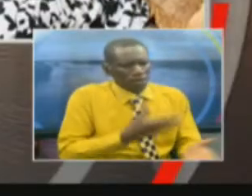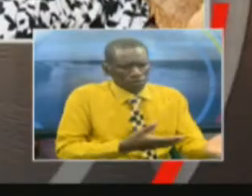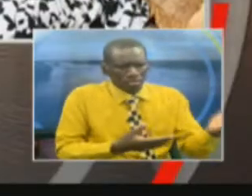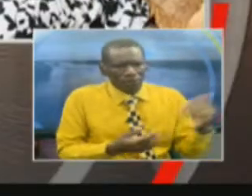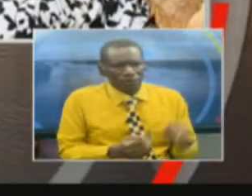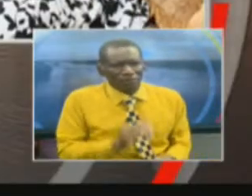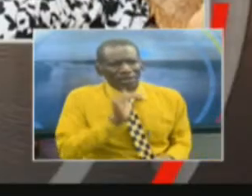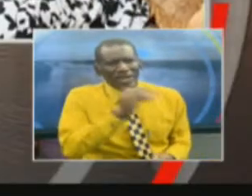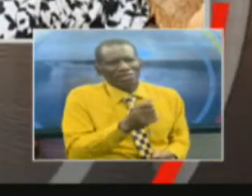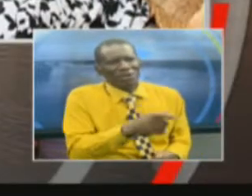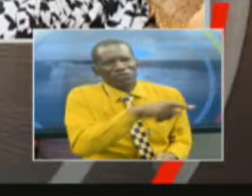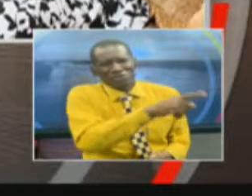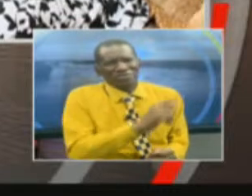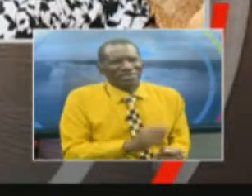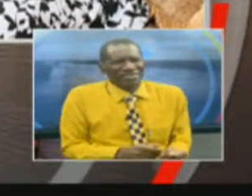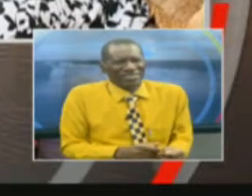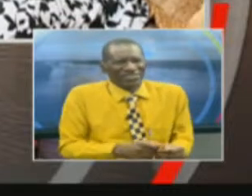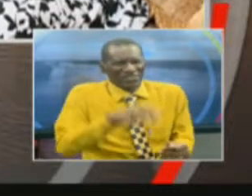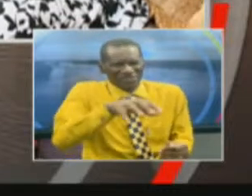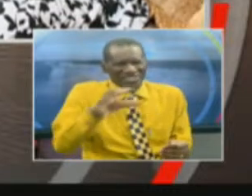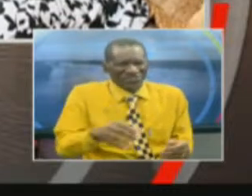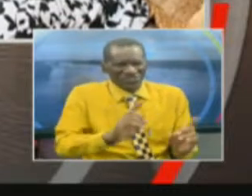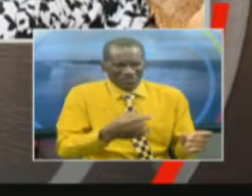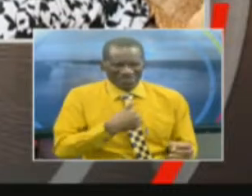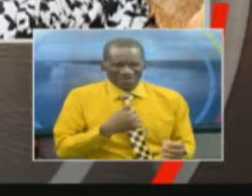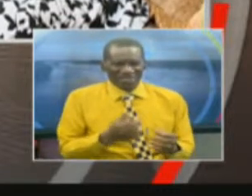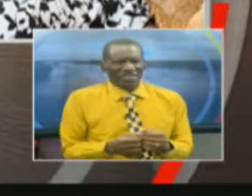mutishe. So